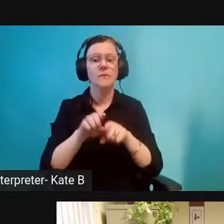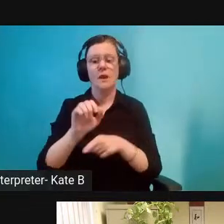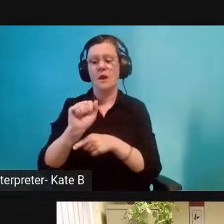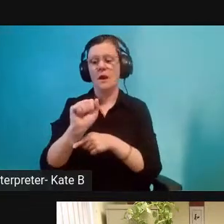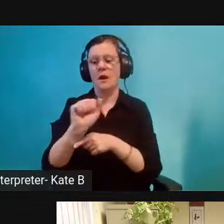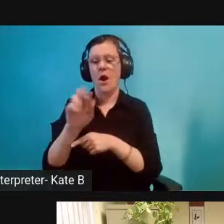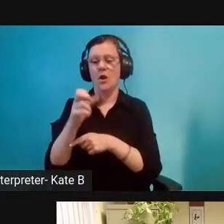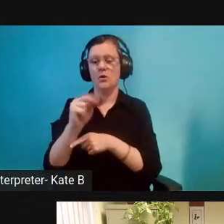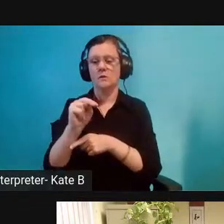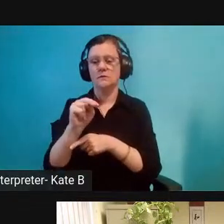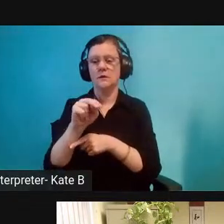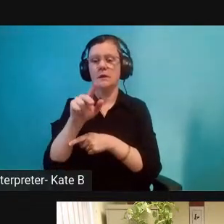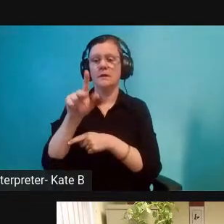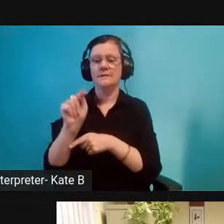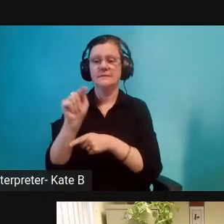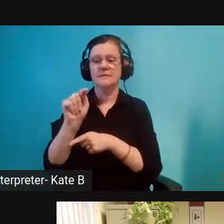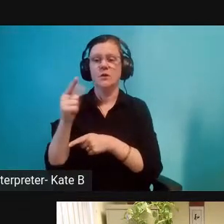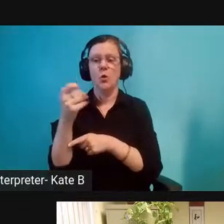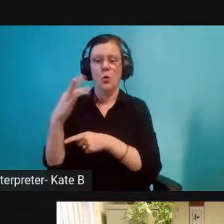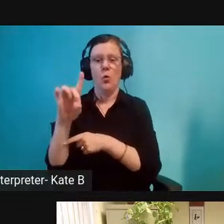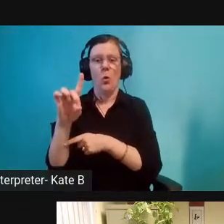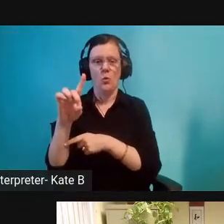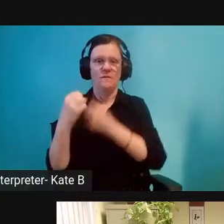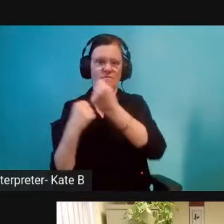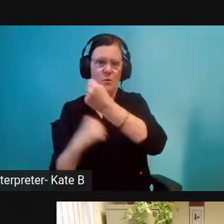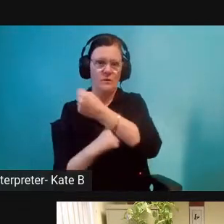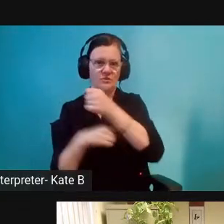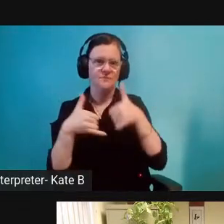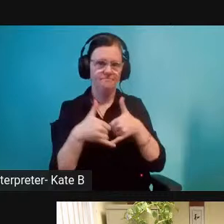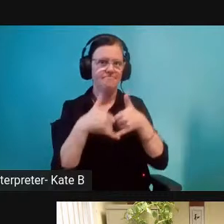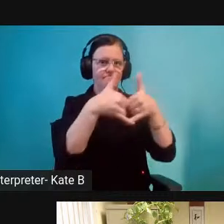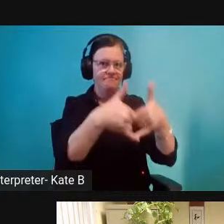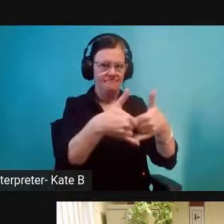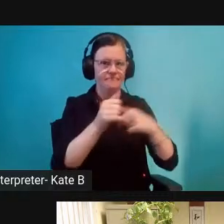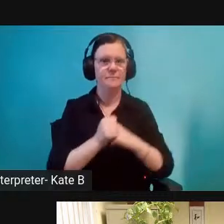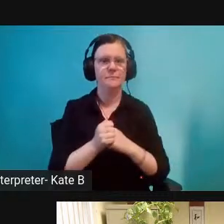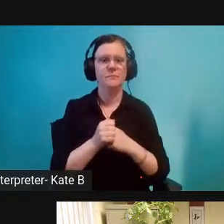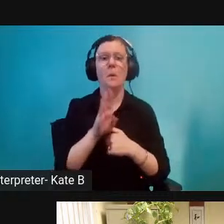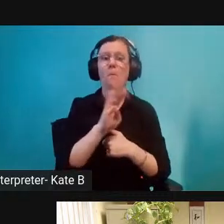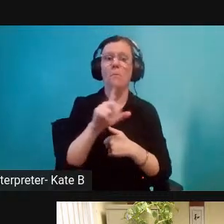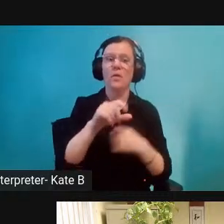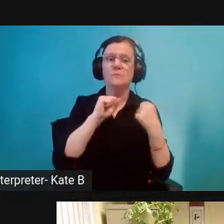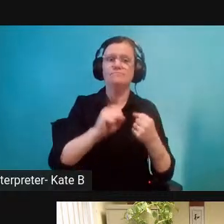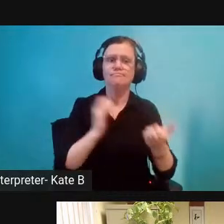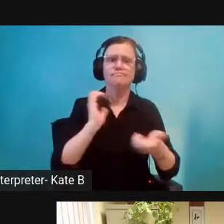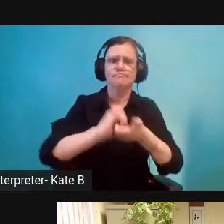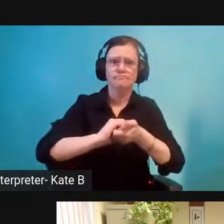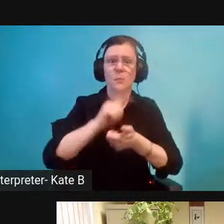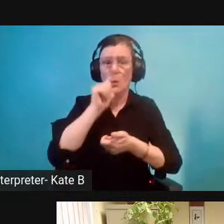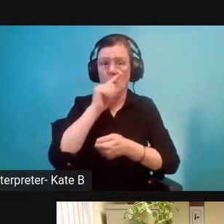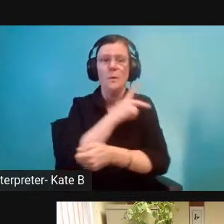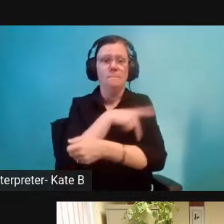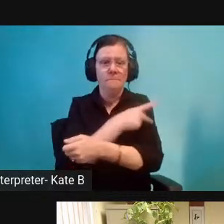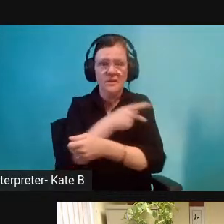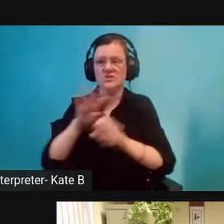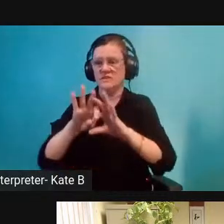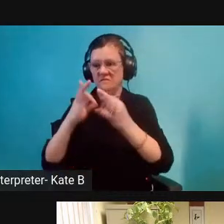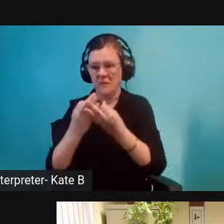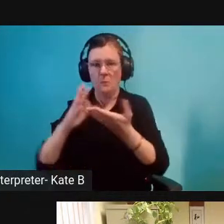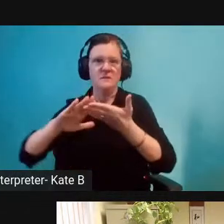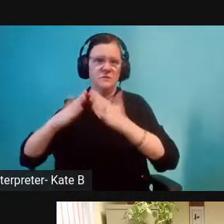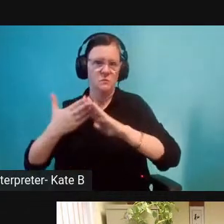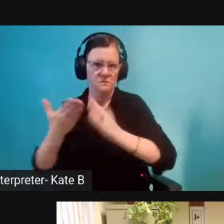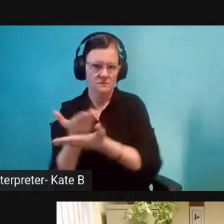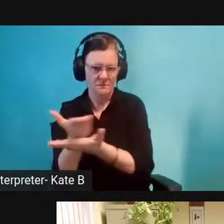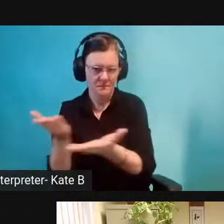Gold Foundation. Bill is committed to partnerships with patients, with families, and with